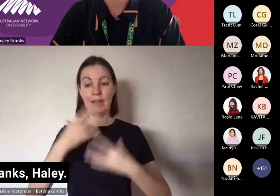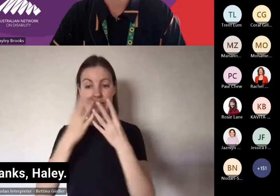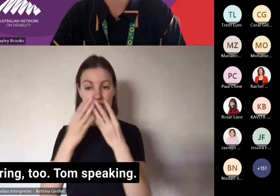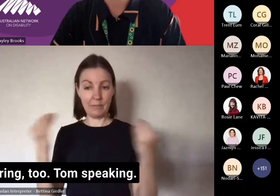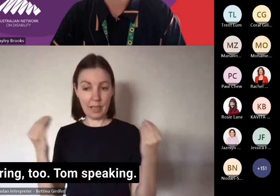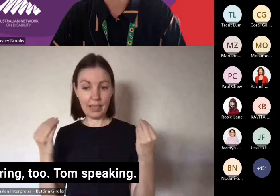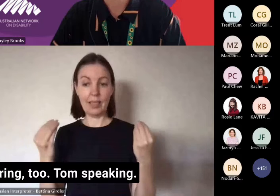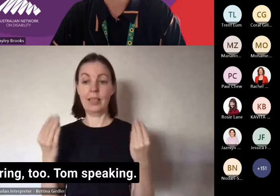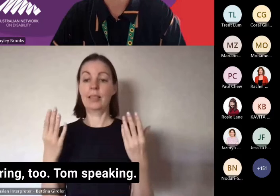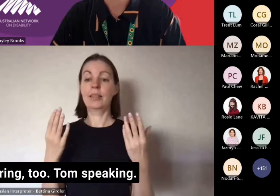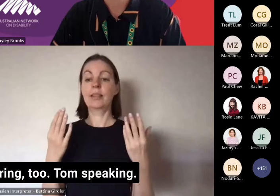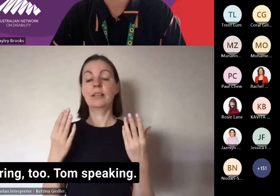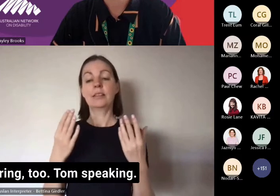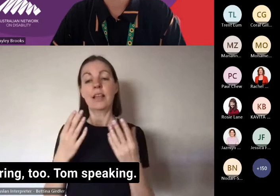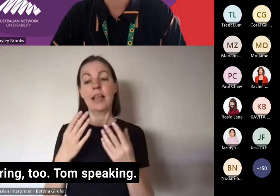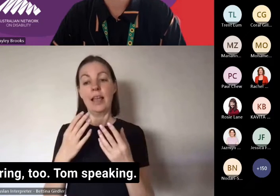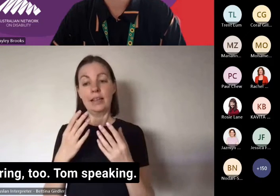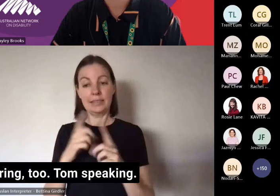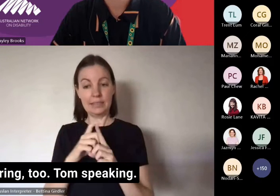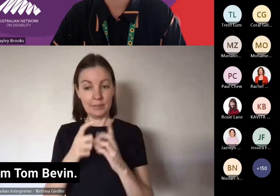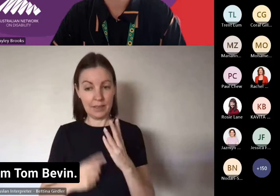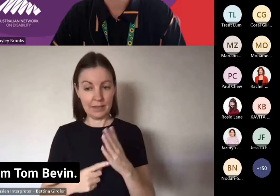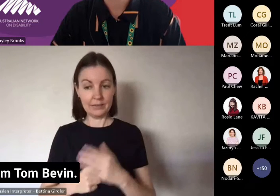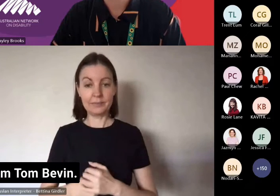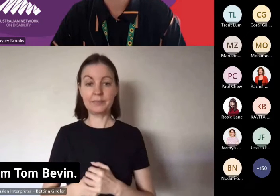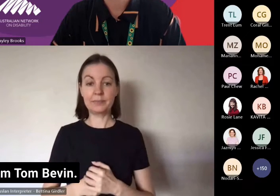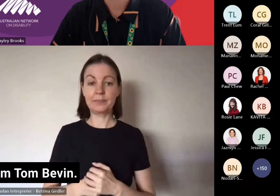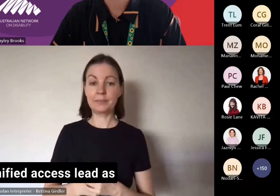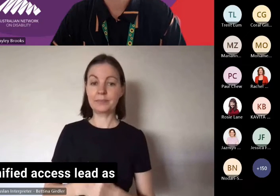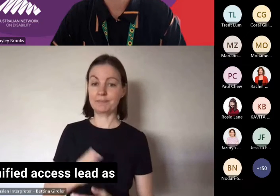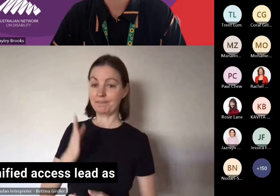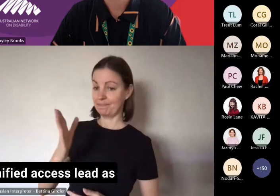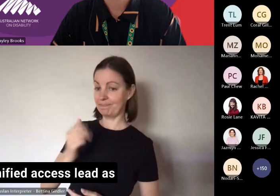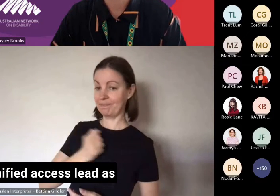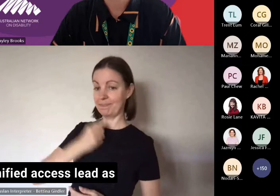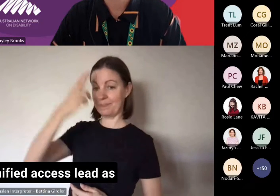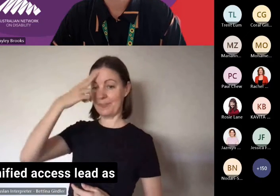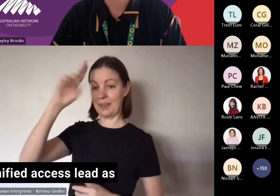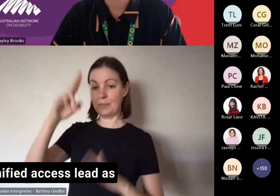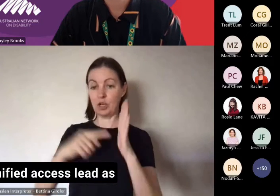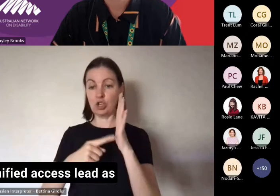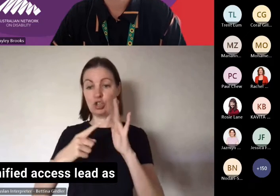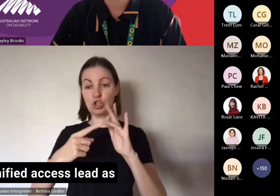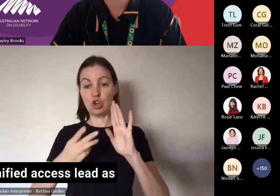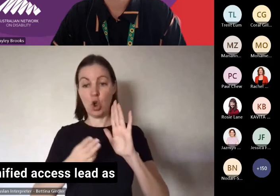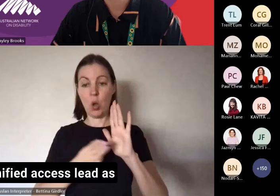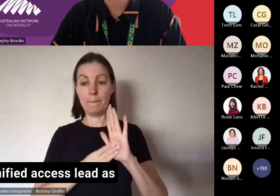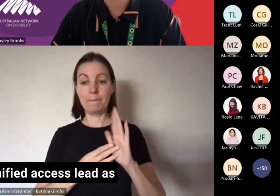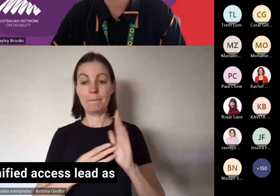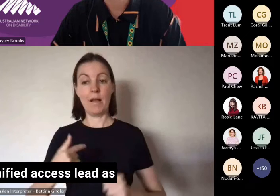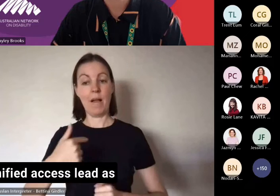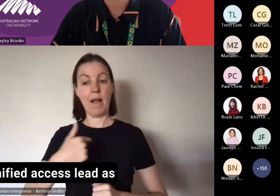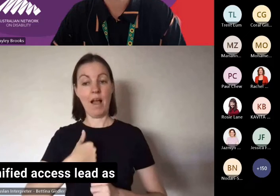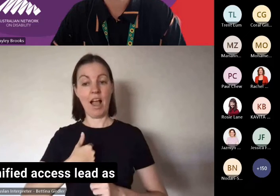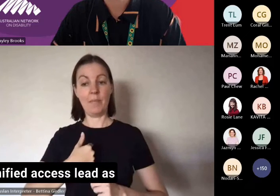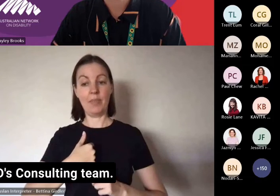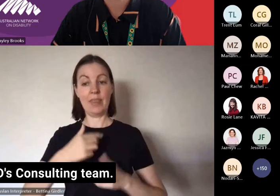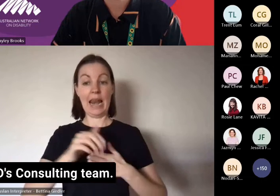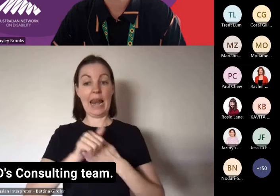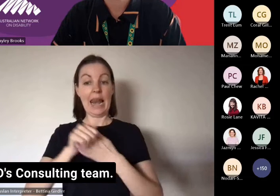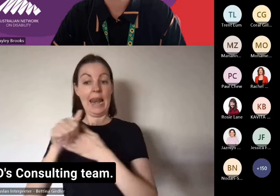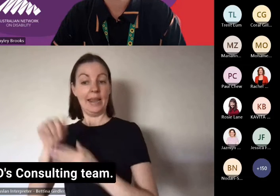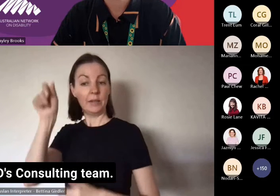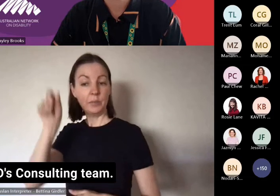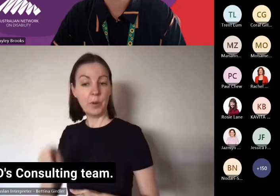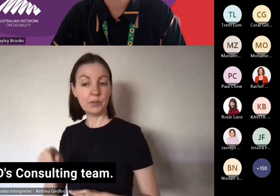Thanks, Hayley. Thanks for sharing too. Tom speaking. So I'm Tom Bevan. I'm the Dignified Access Lead as part